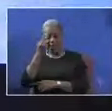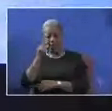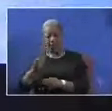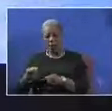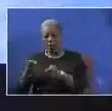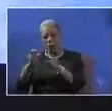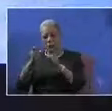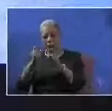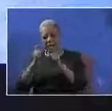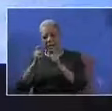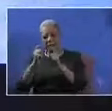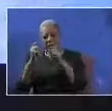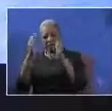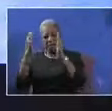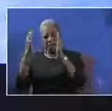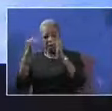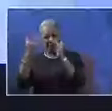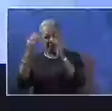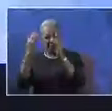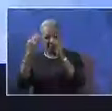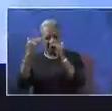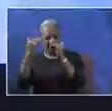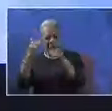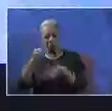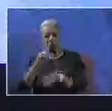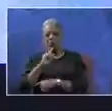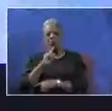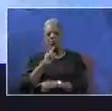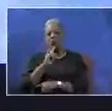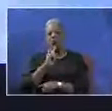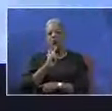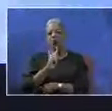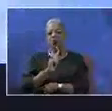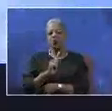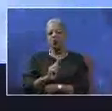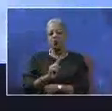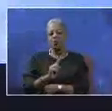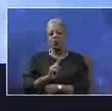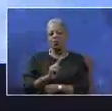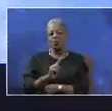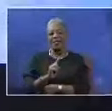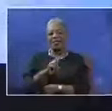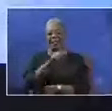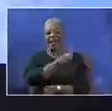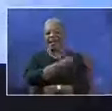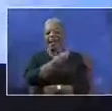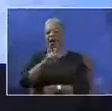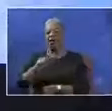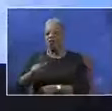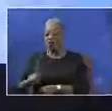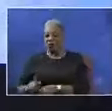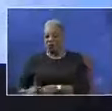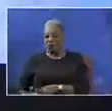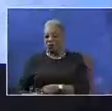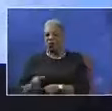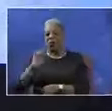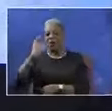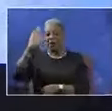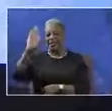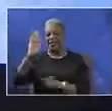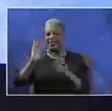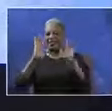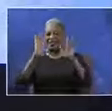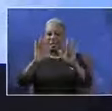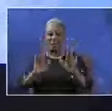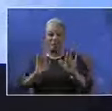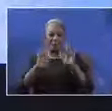following. He said, it is of the Lord's mercies that